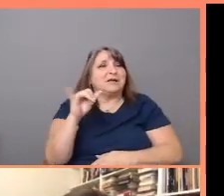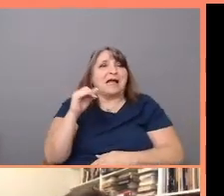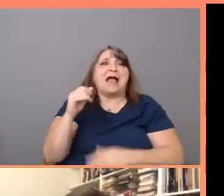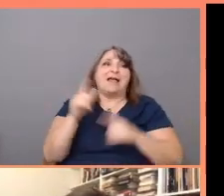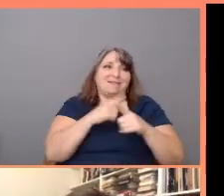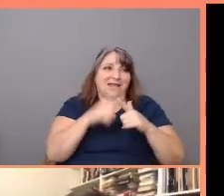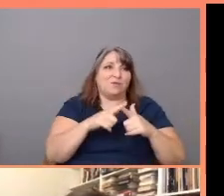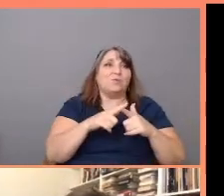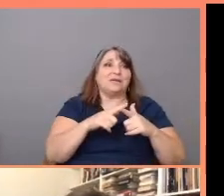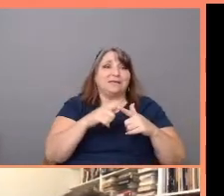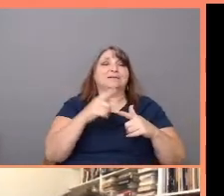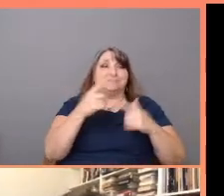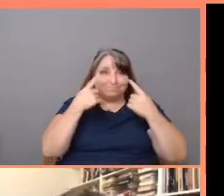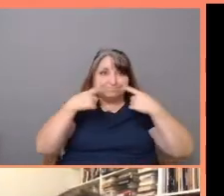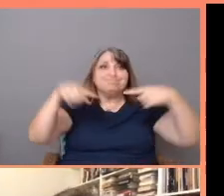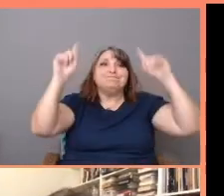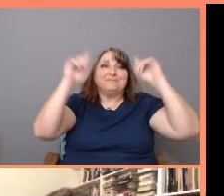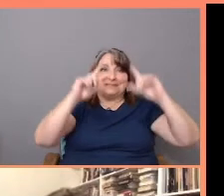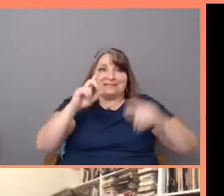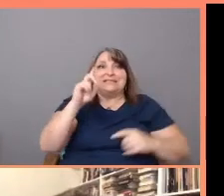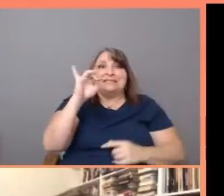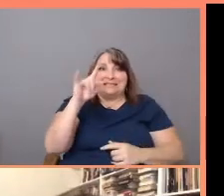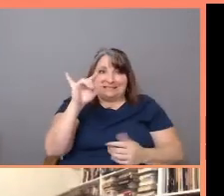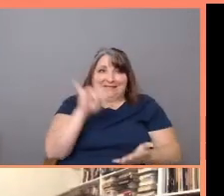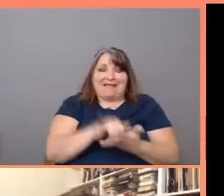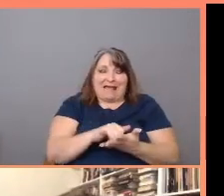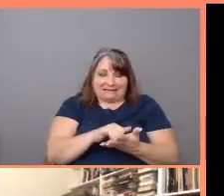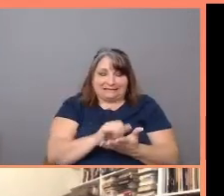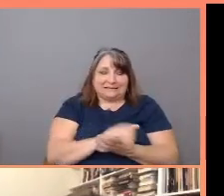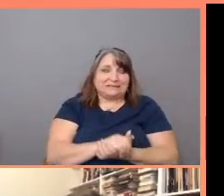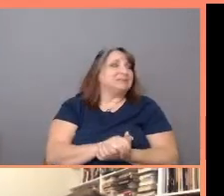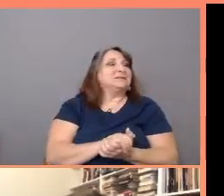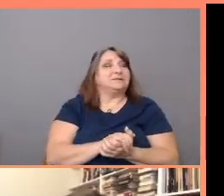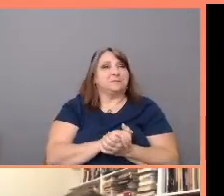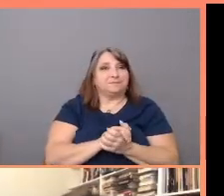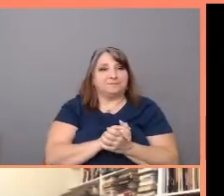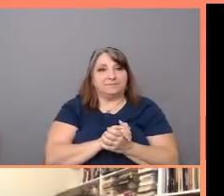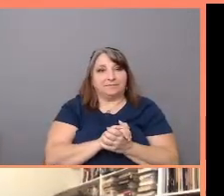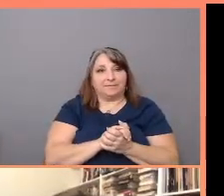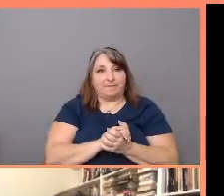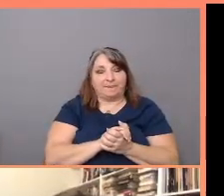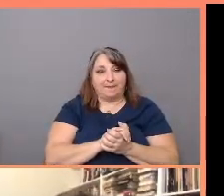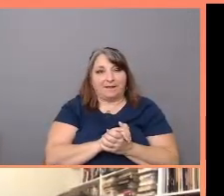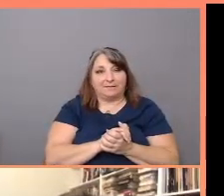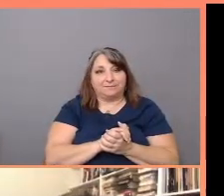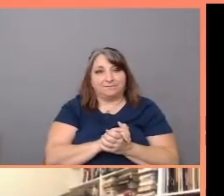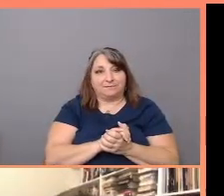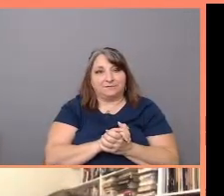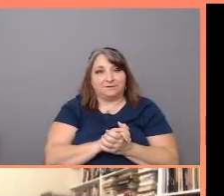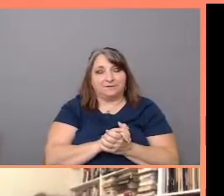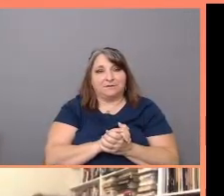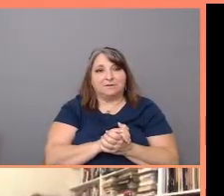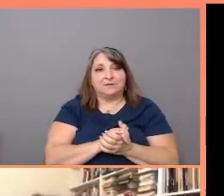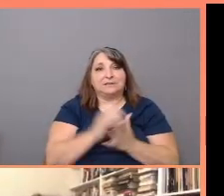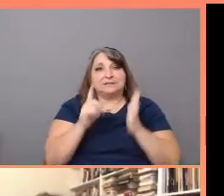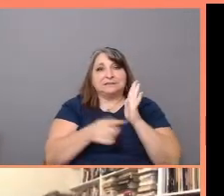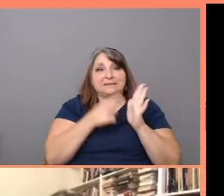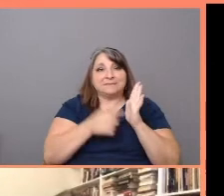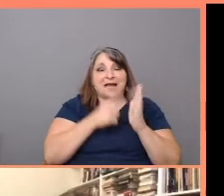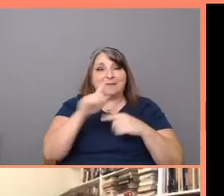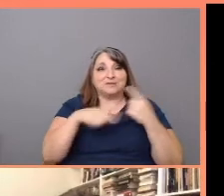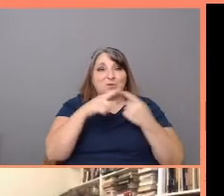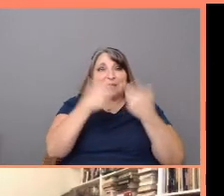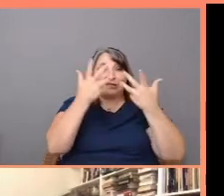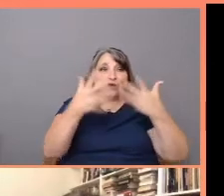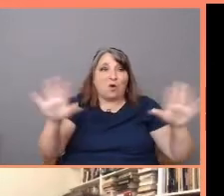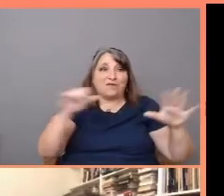that, actually. So, sometimes, when it's over, it's maybe not totally over. It's